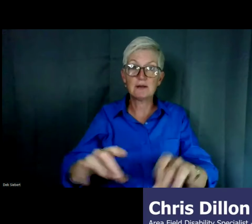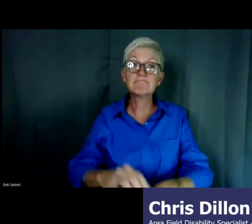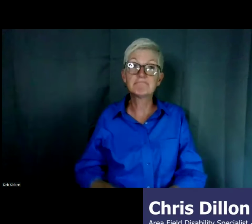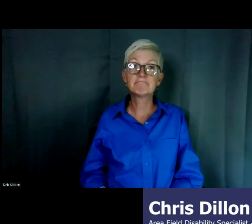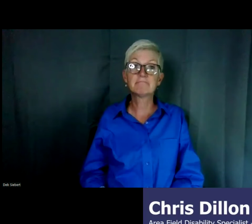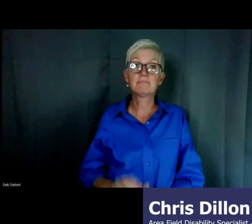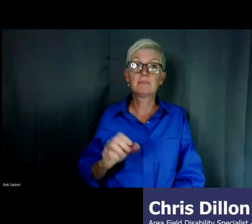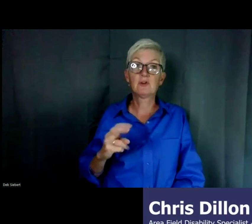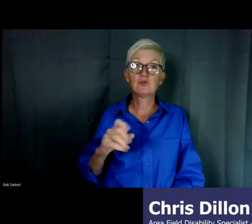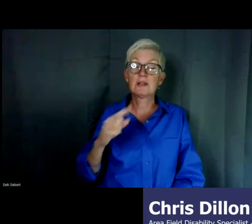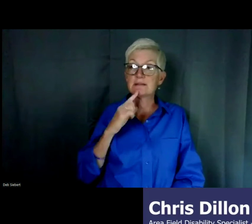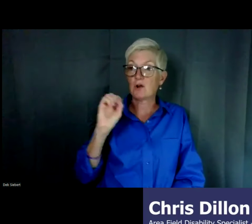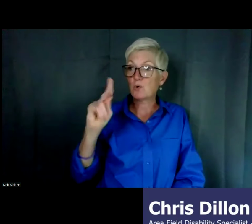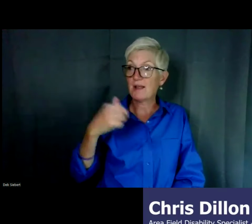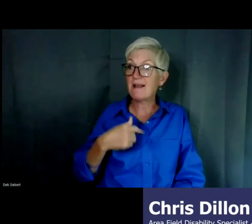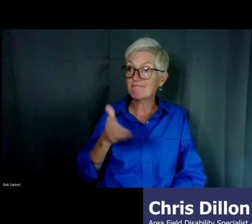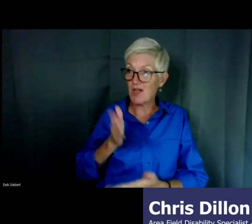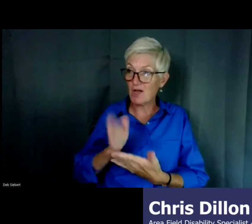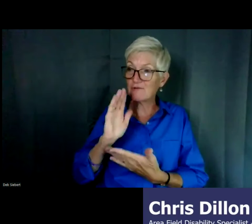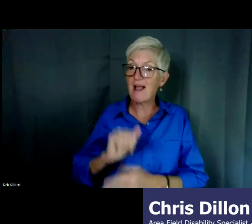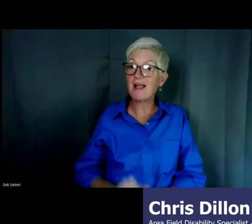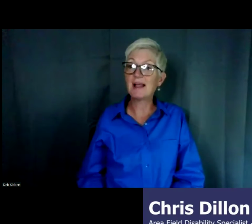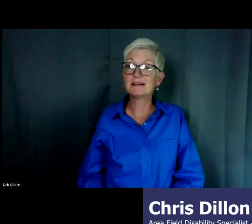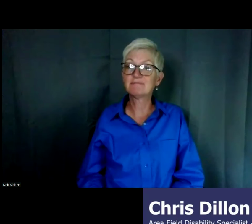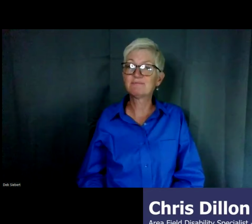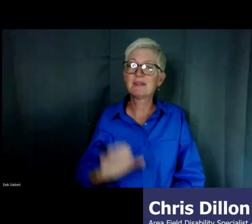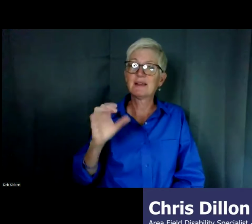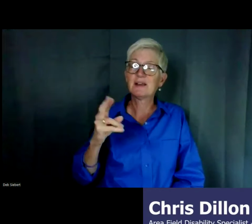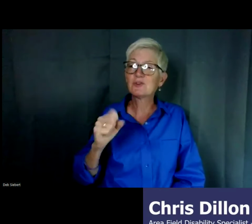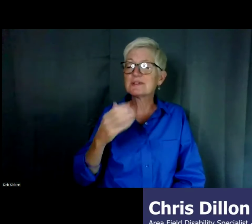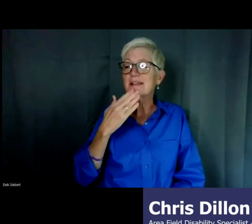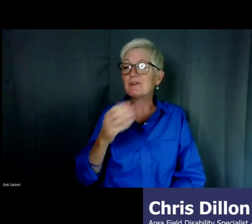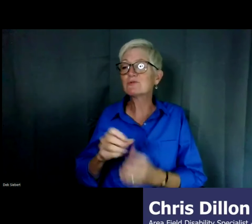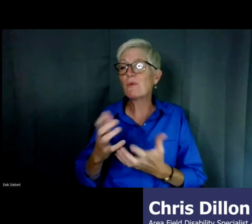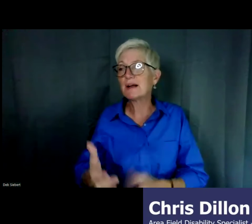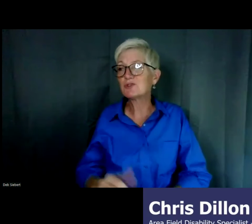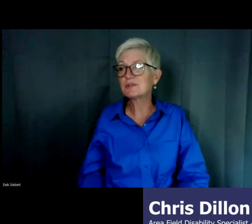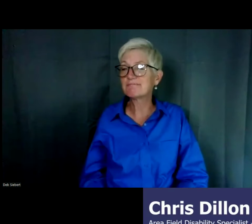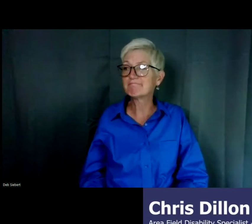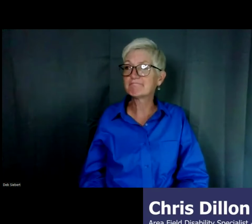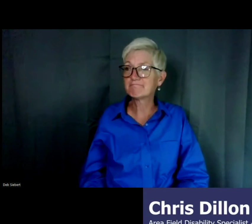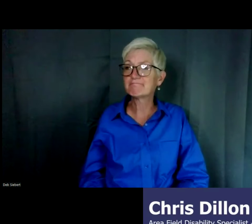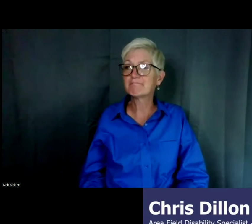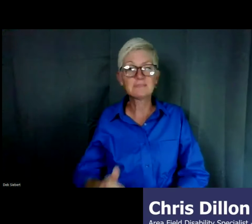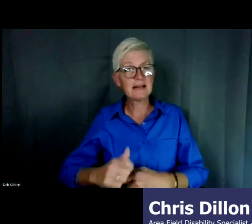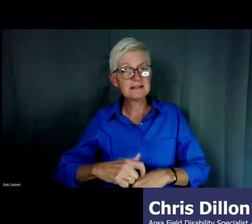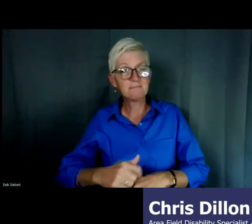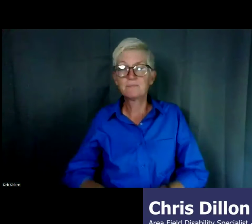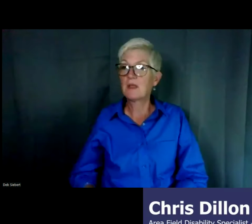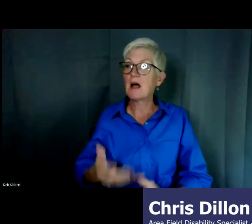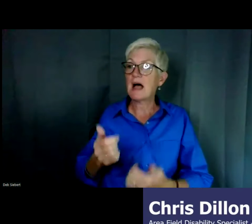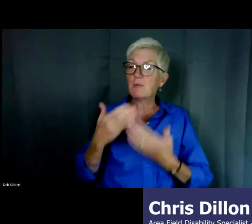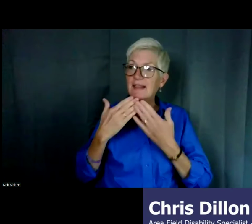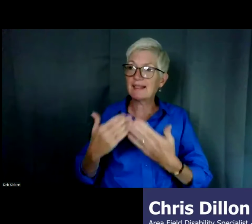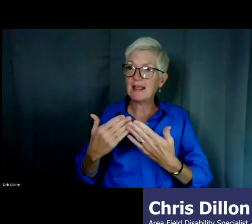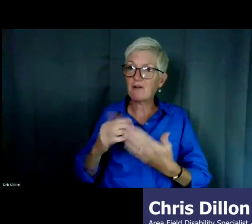Okay. All right. Well, Chris, thank you so much. I Anytime. want, thanks. I want to thank